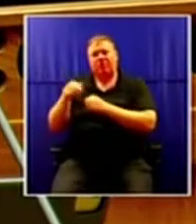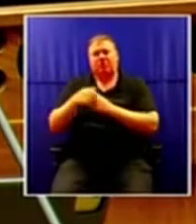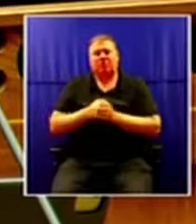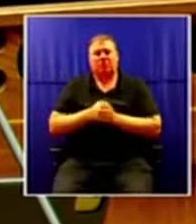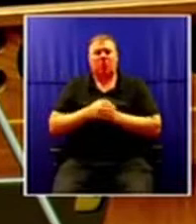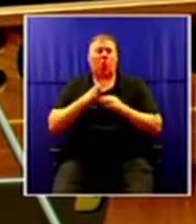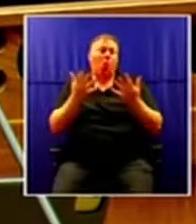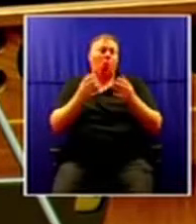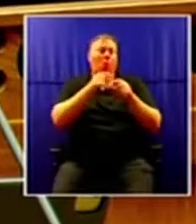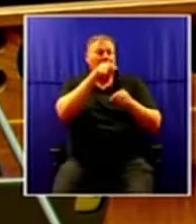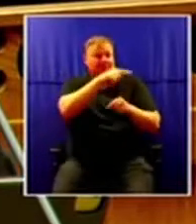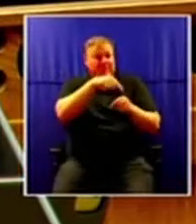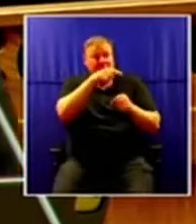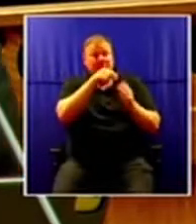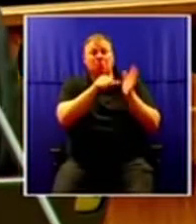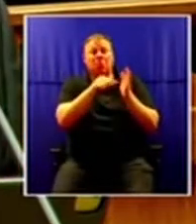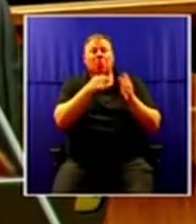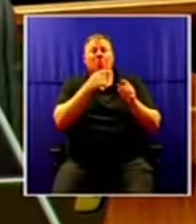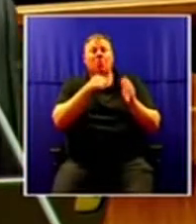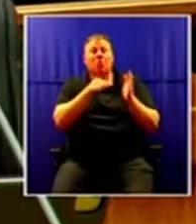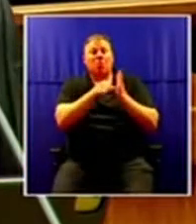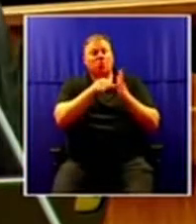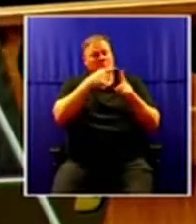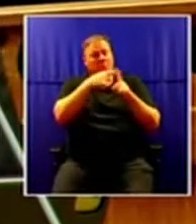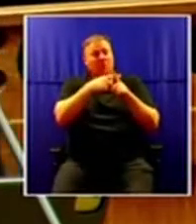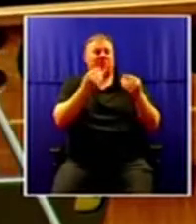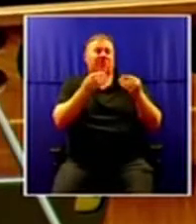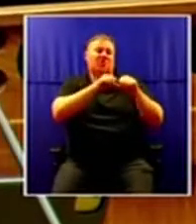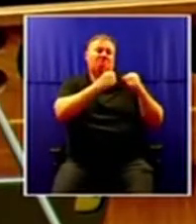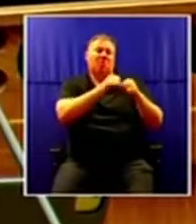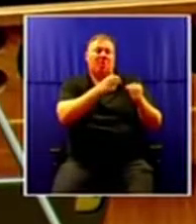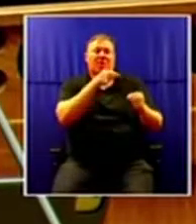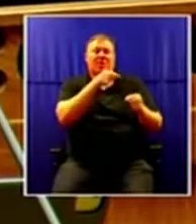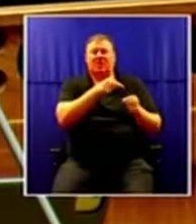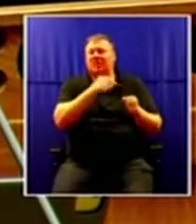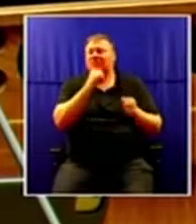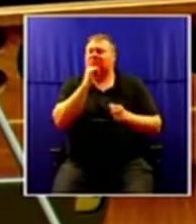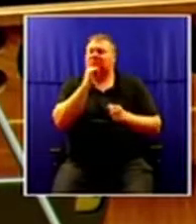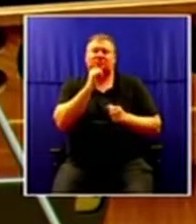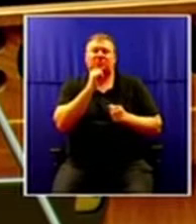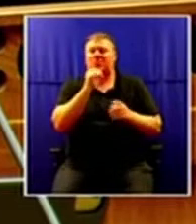up with nothing. So we have a number of endowments as a nation.